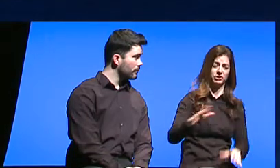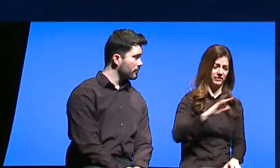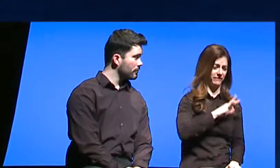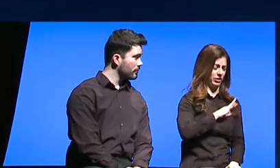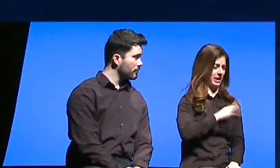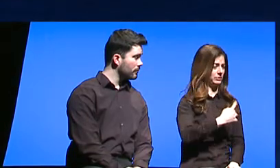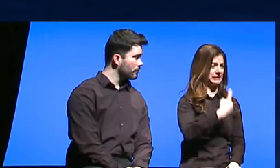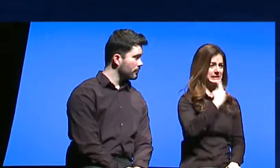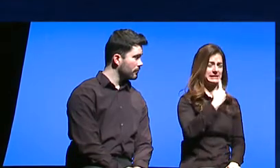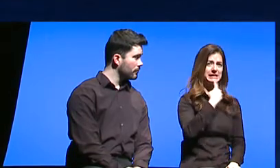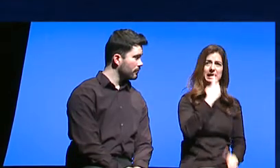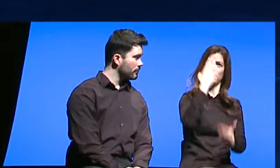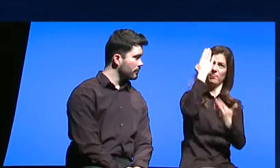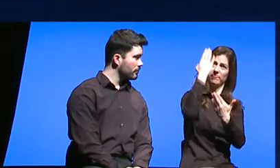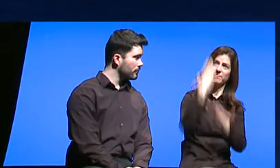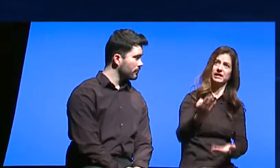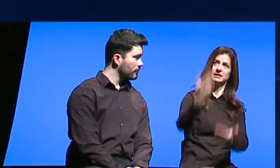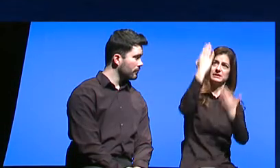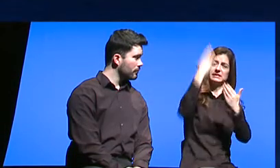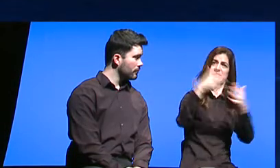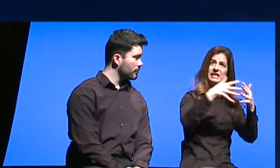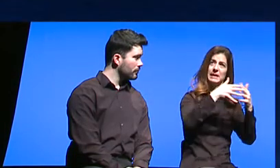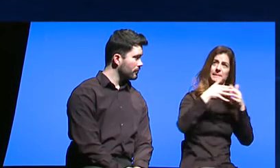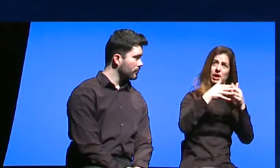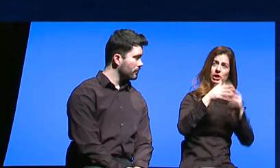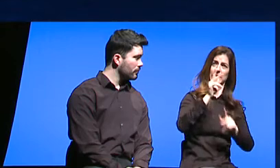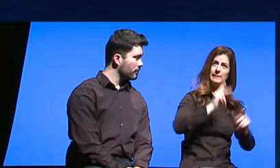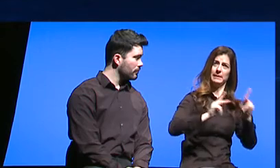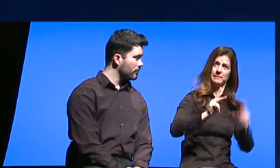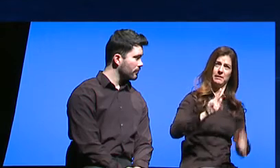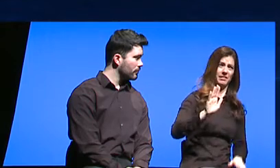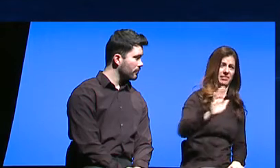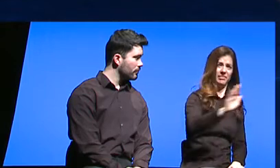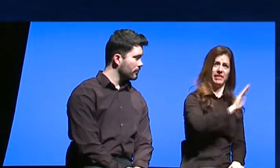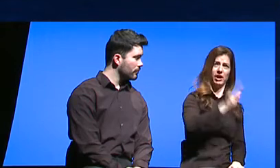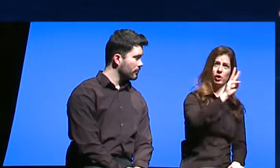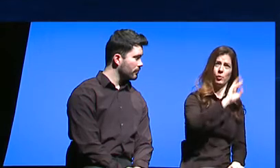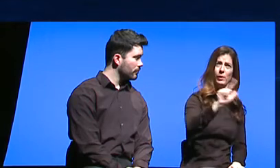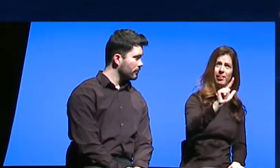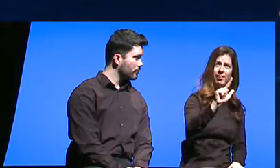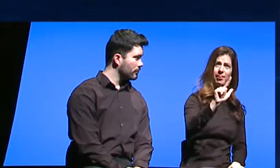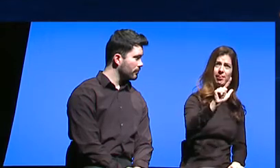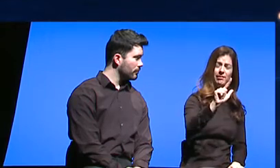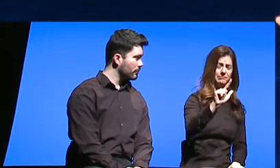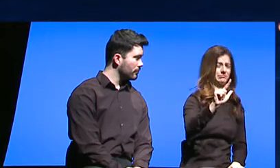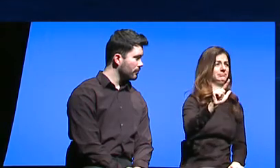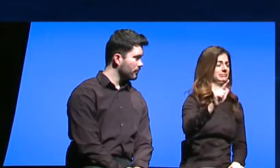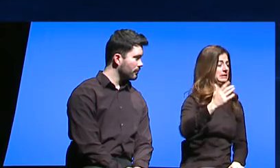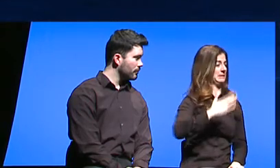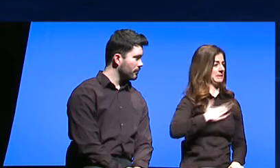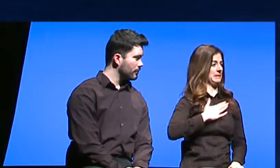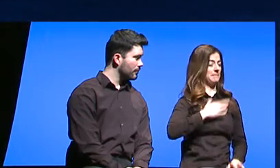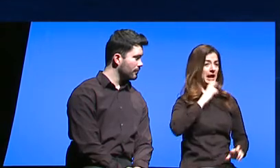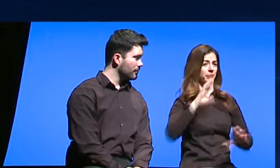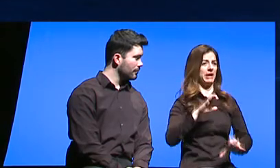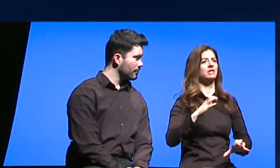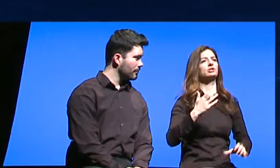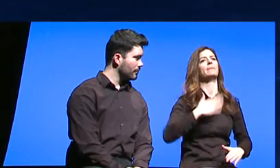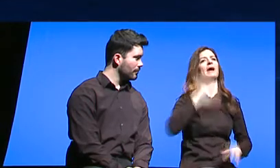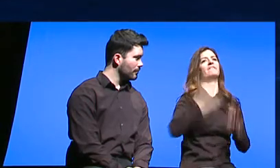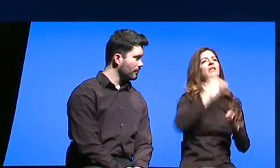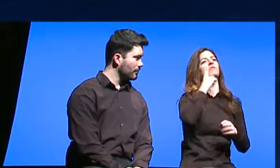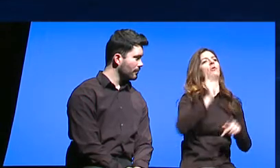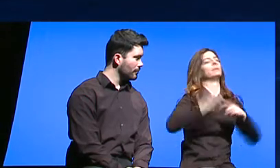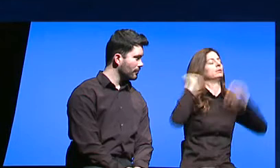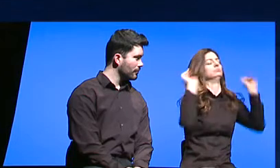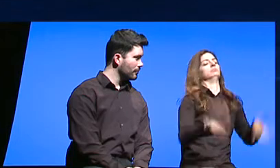how democracy works, and this is what we have to do. And my reaction was like, I don't have faith in people anymore, right? Like, I was just like,